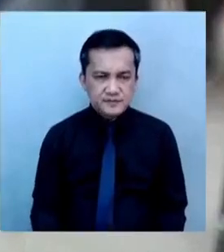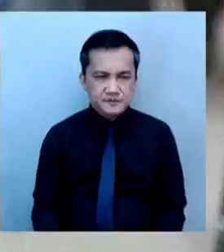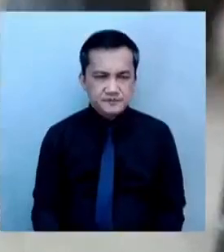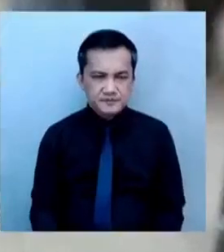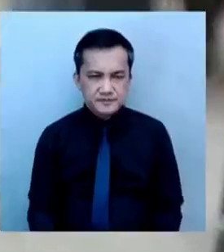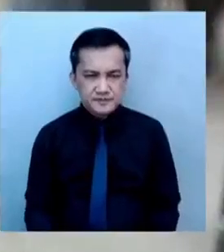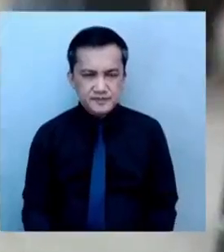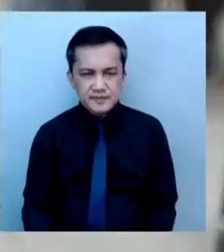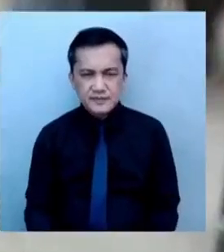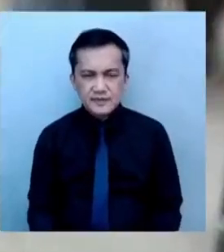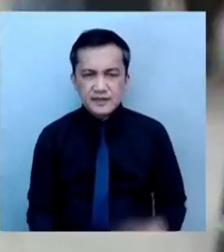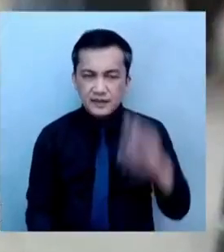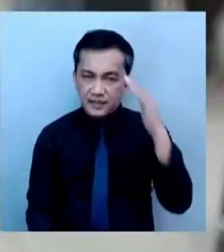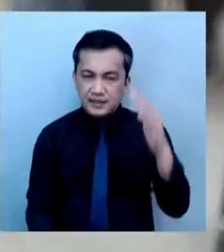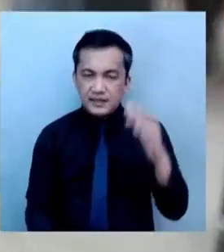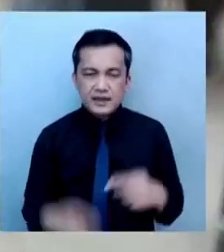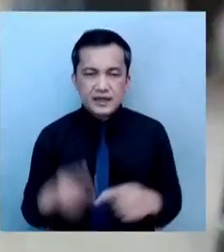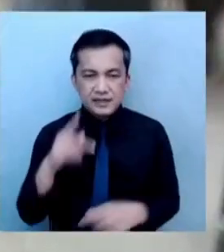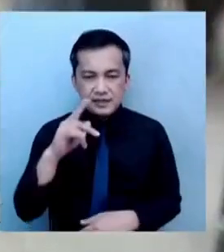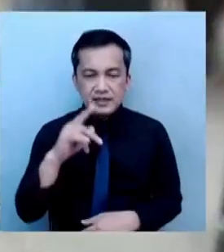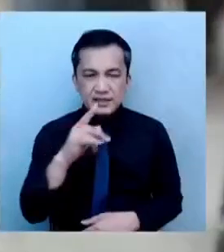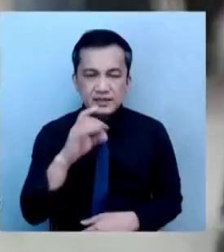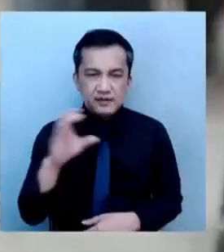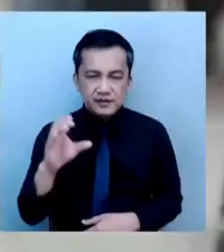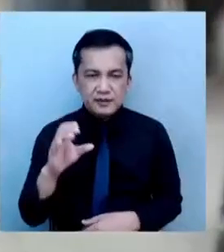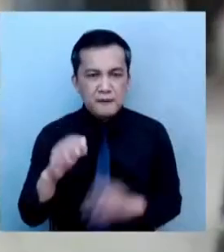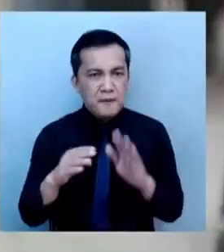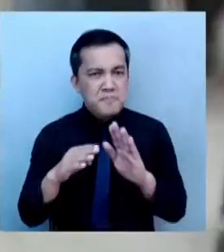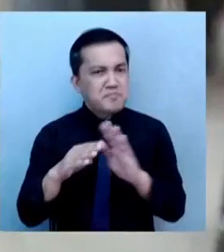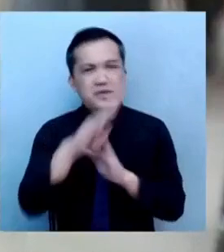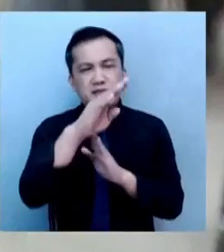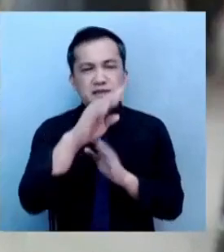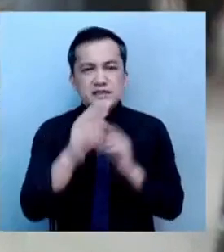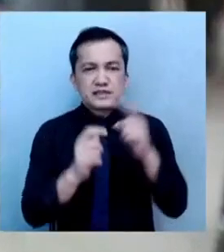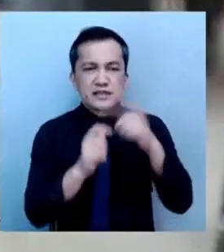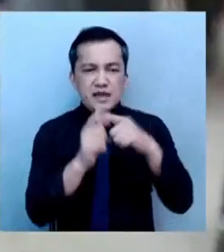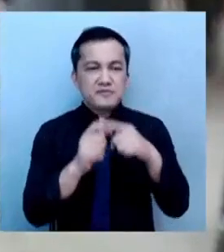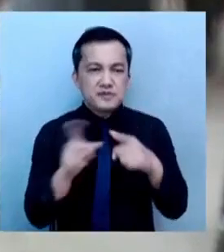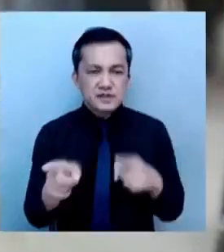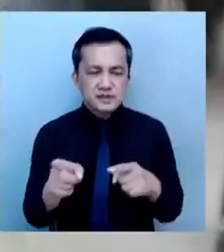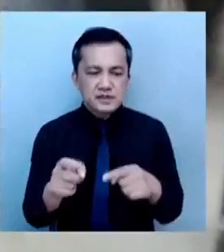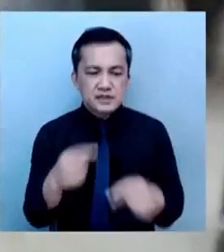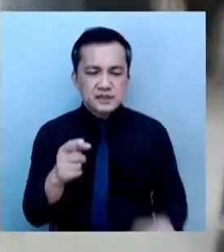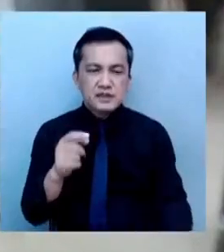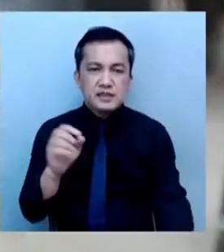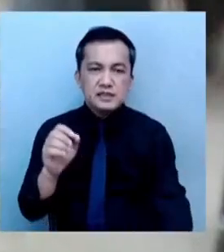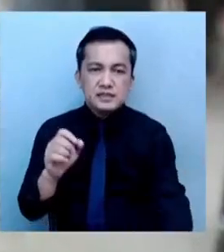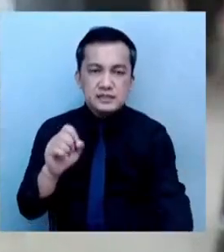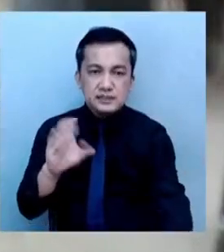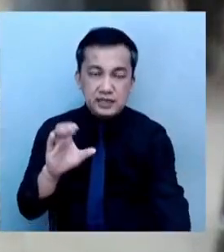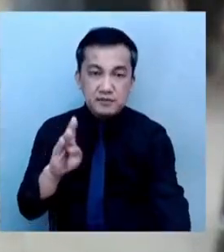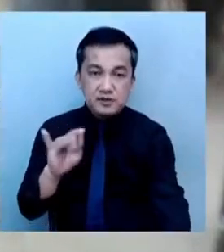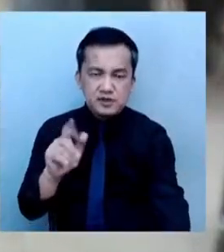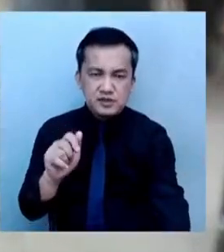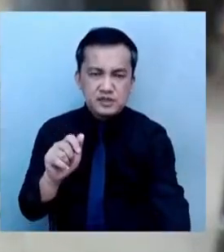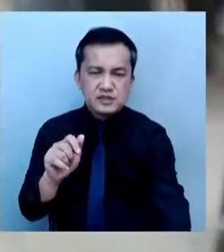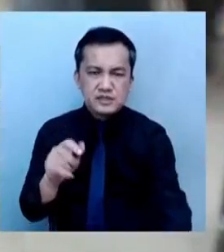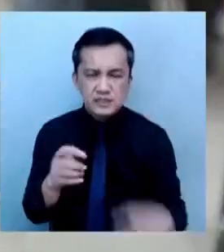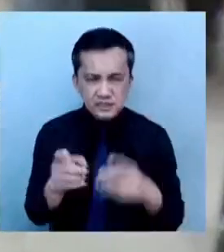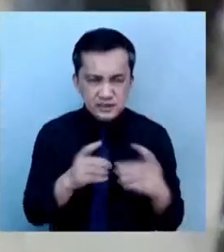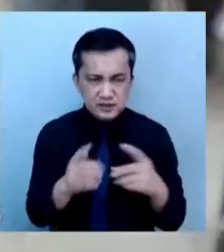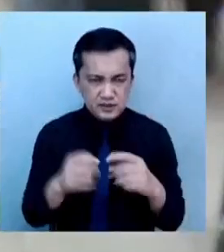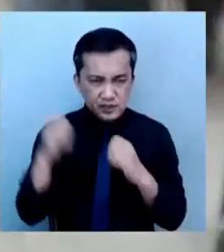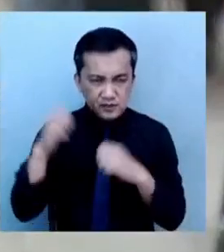Hi, Carmina. Peak of the peak. That's how Transportation Secretary Jaime Bautista described the expected volume